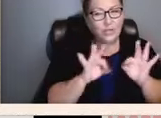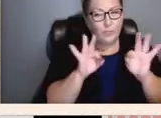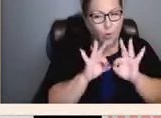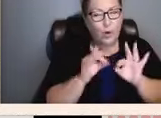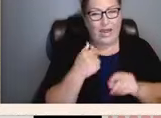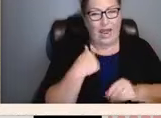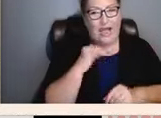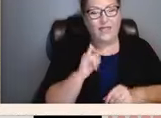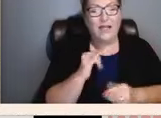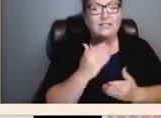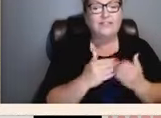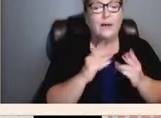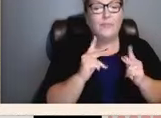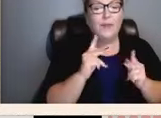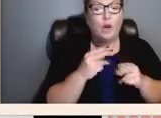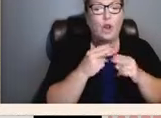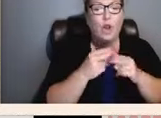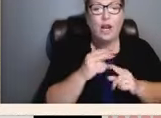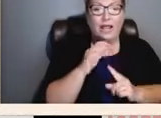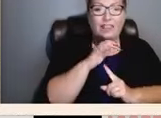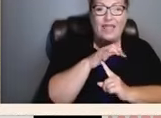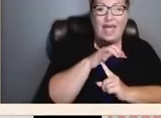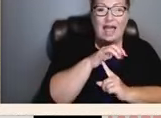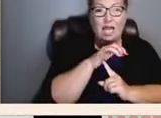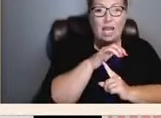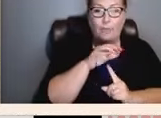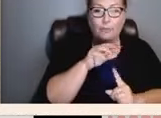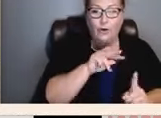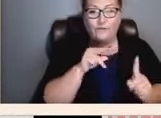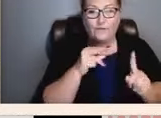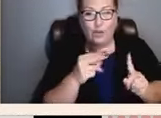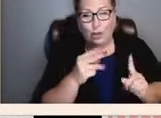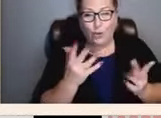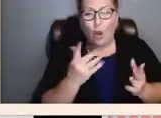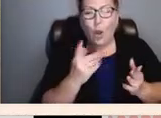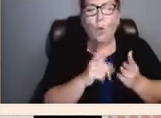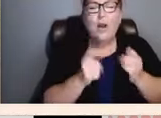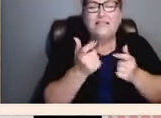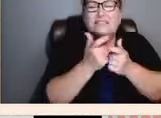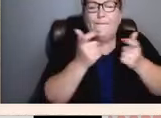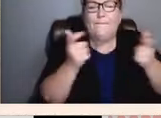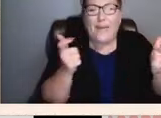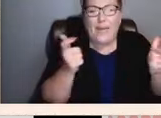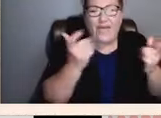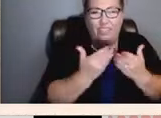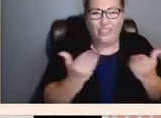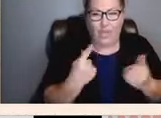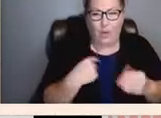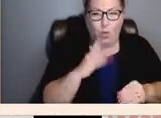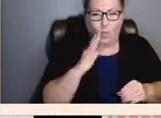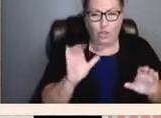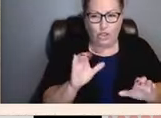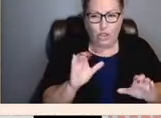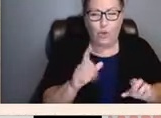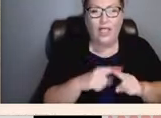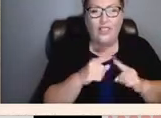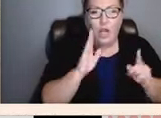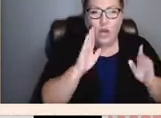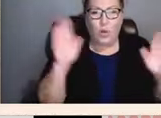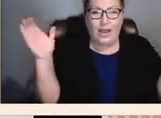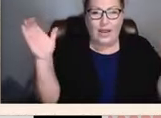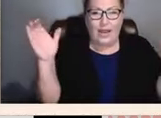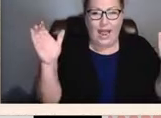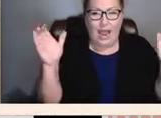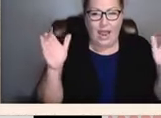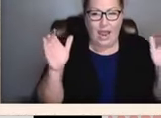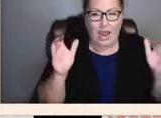it the helicopter view, that what is the big think that we're going to do? And then you would narrow that purpose down later